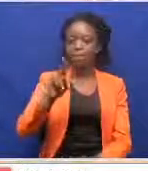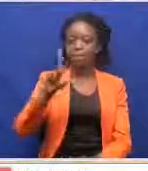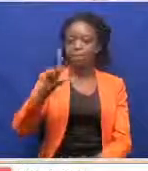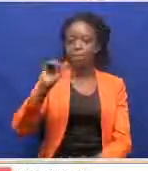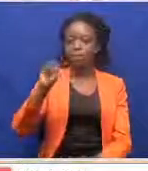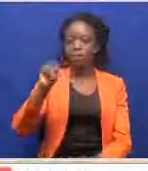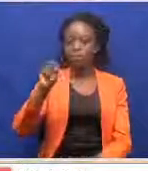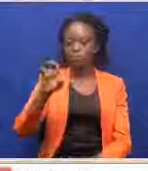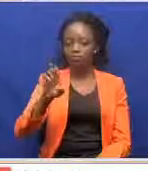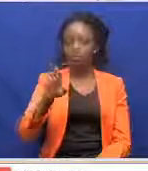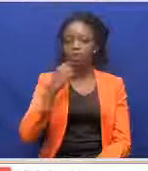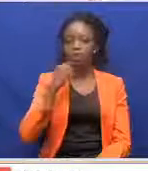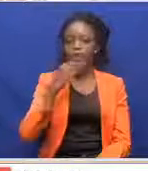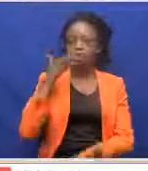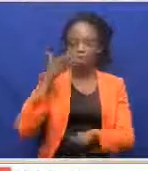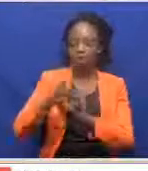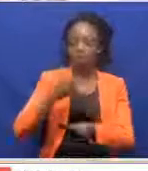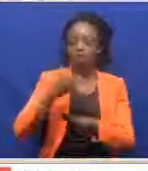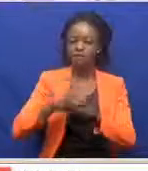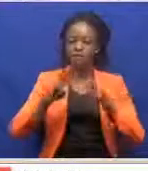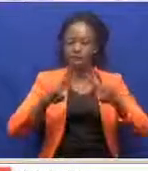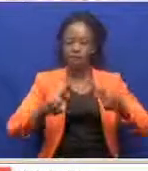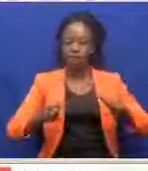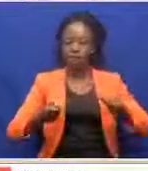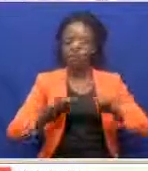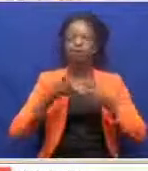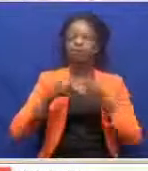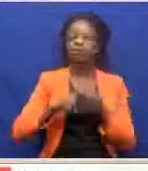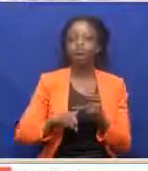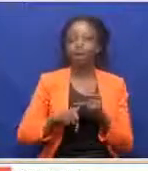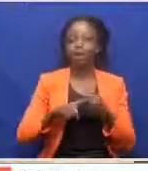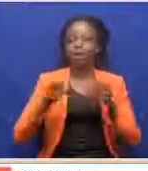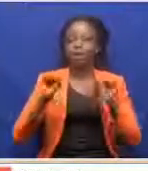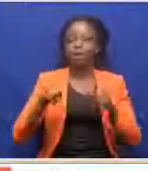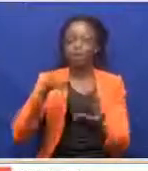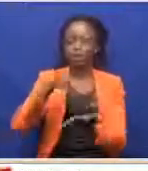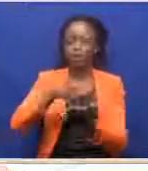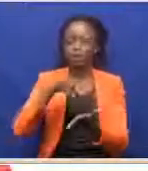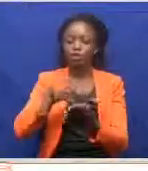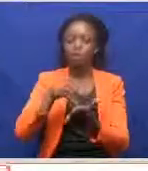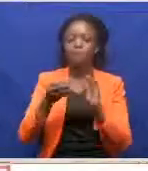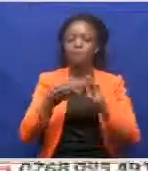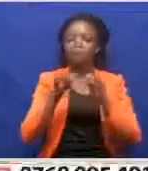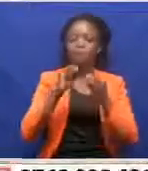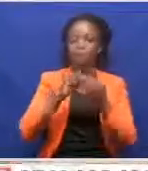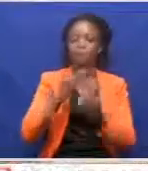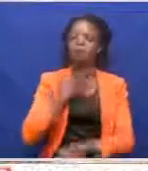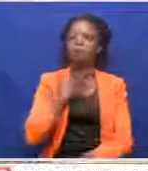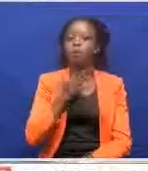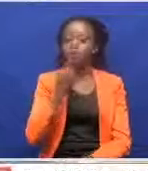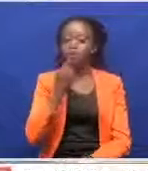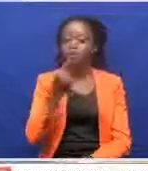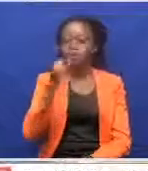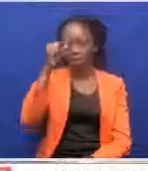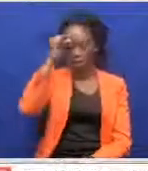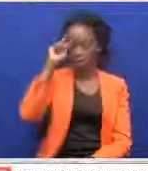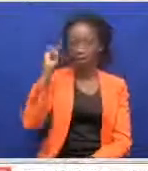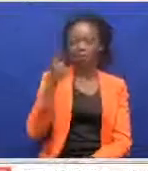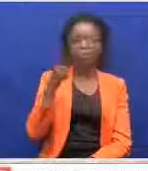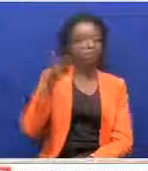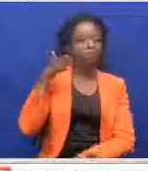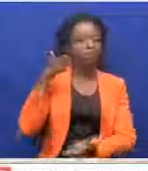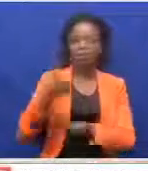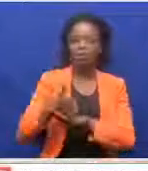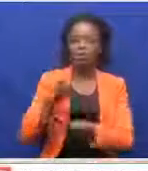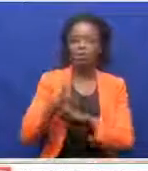wanafanya falsify ile data ambaye itawekwa kwa Huduma Number, na mimi nataka kuambia serikali ya Kenya kwamba hao ni wakora.